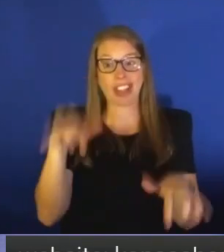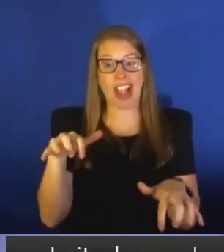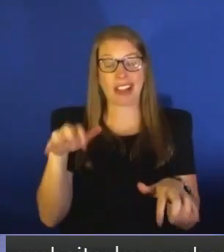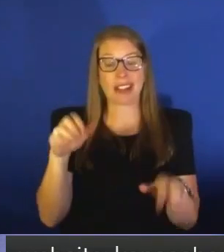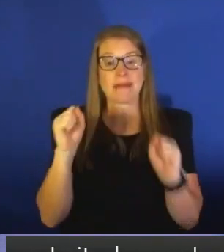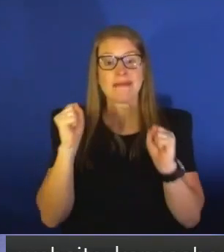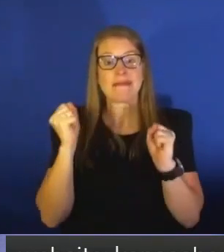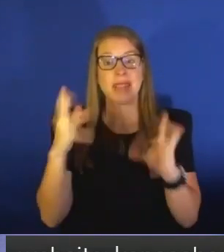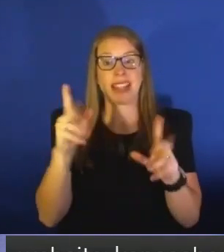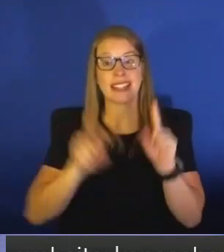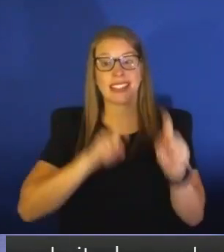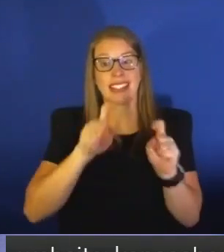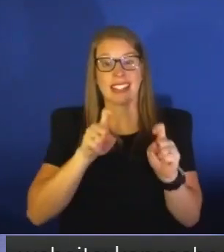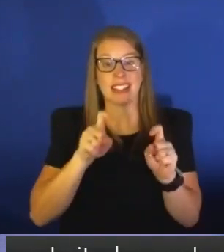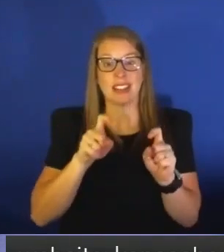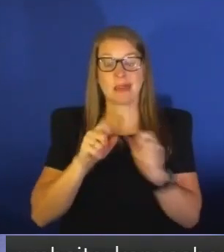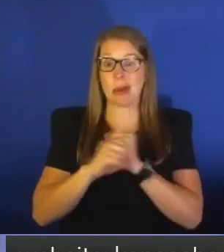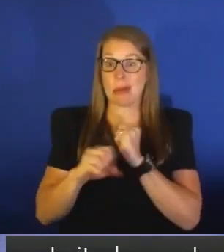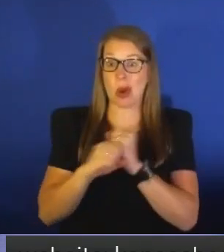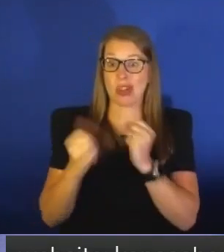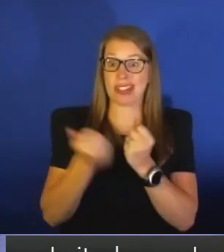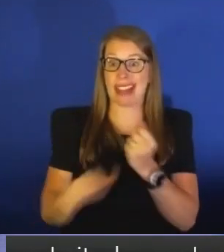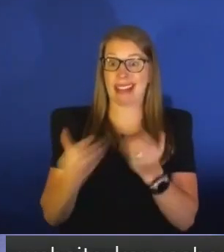Dr. Stevens. Do we have any reporters on the line today?